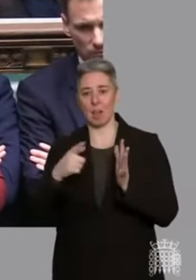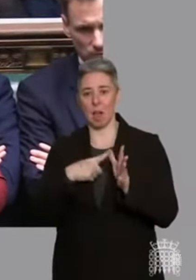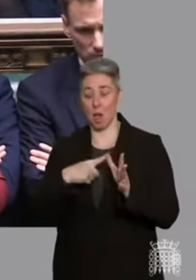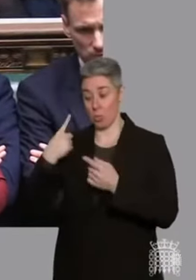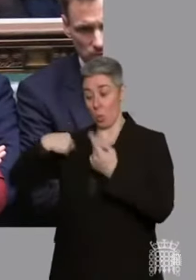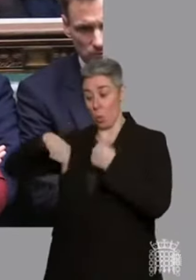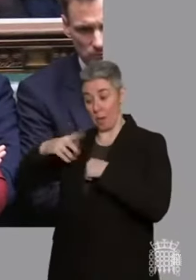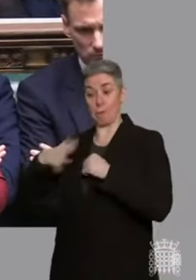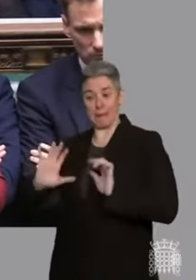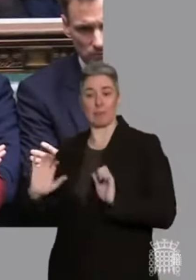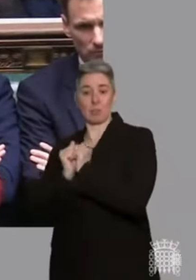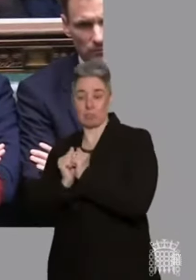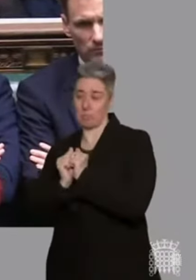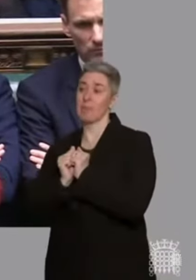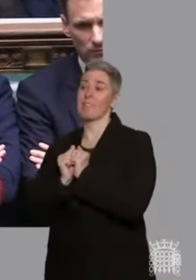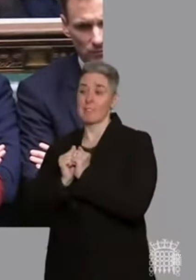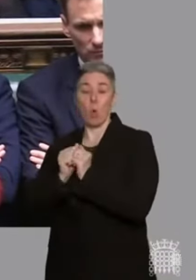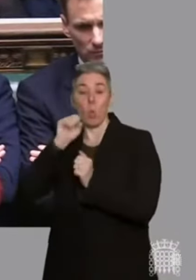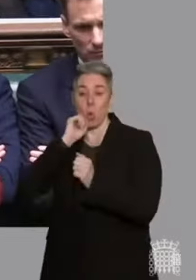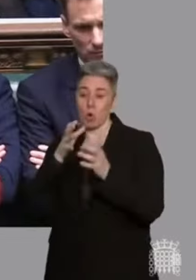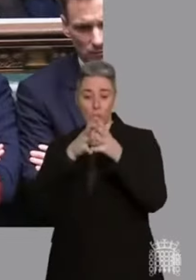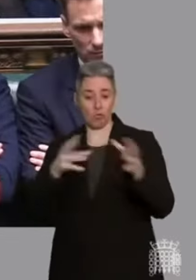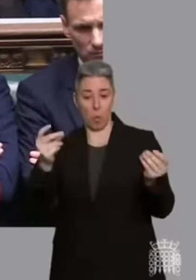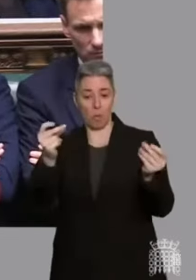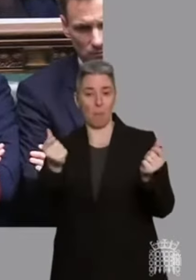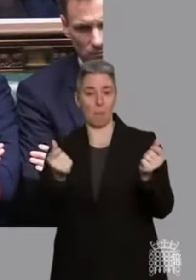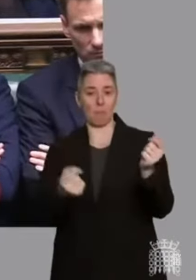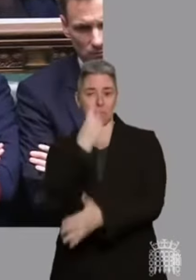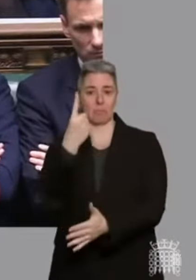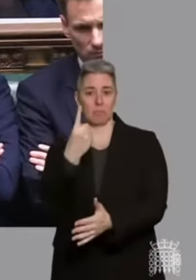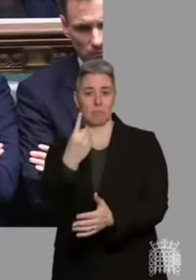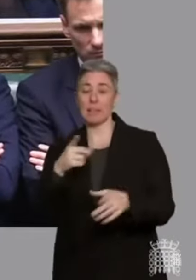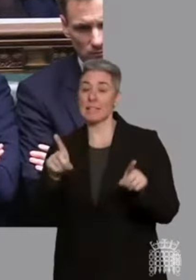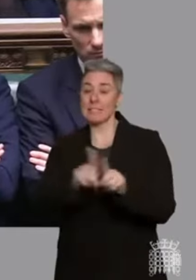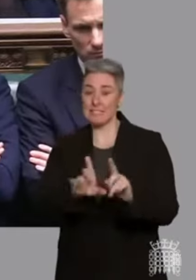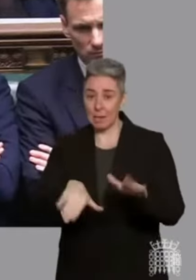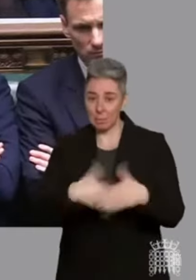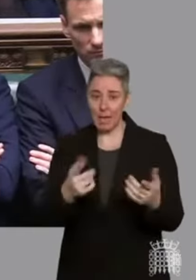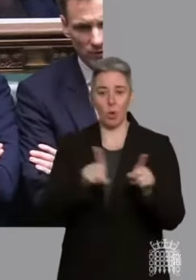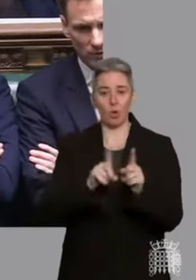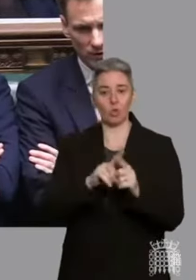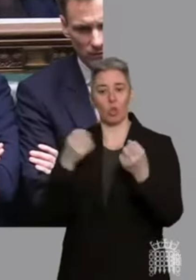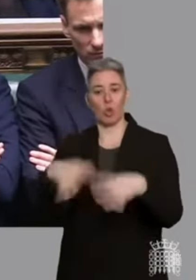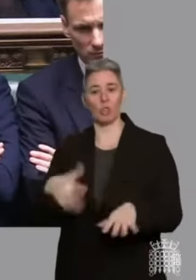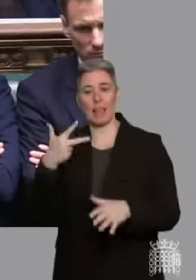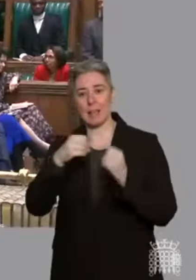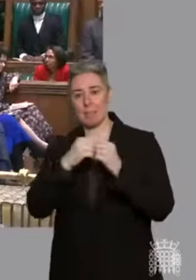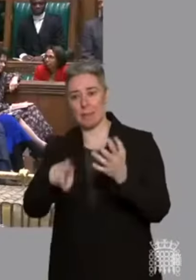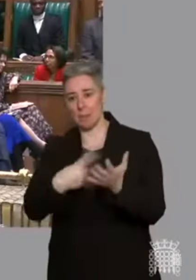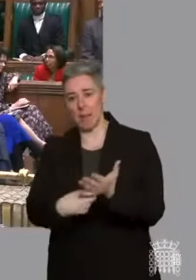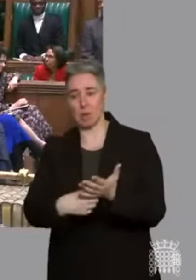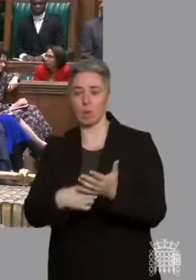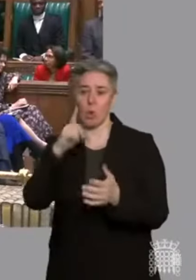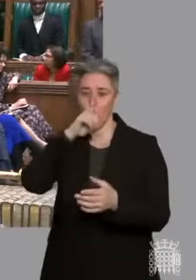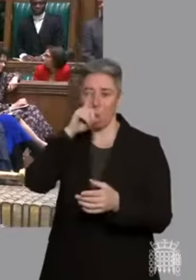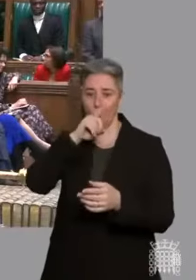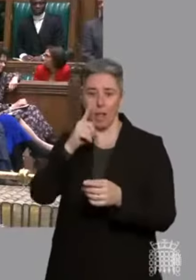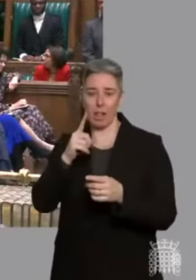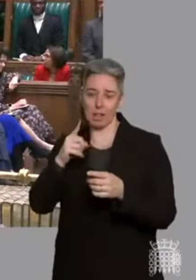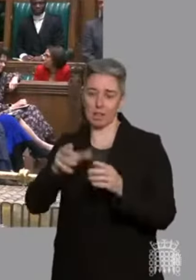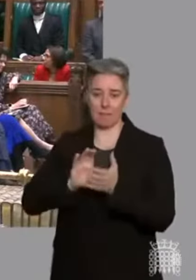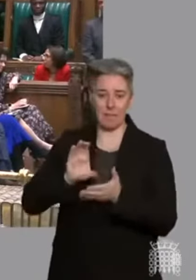That same day, he also lost the £8 billion oil field investment that would have delivered next year. Business is abandoning